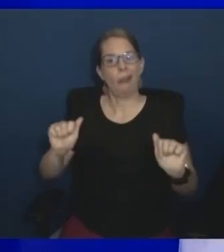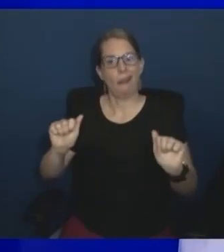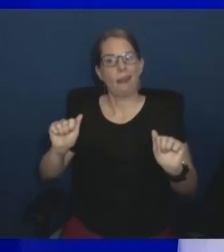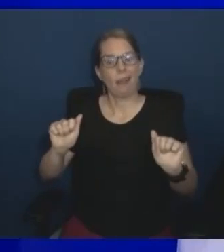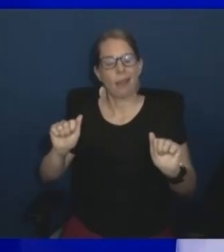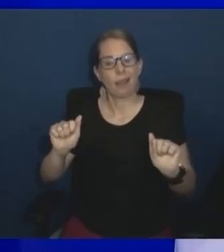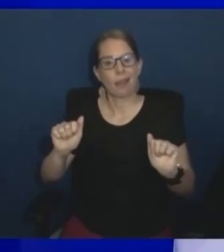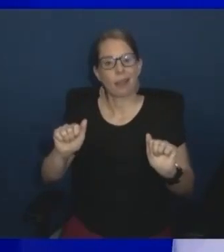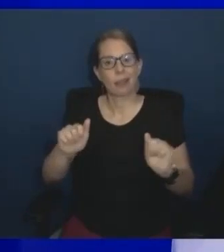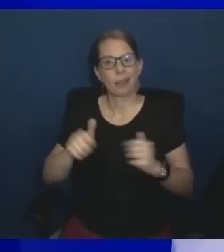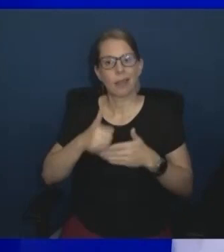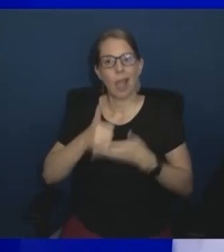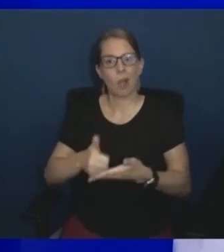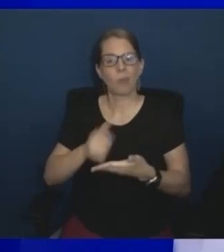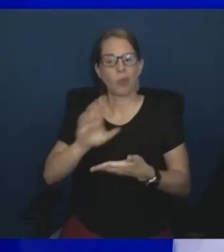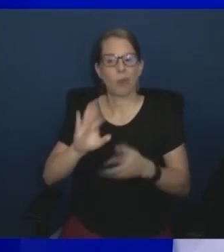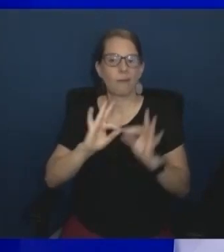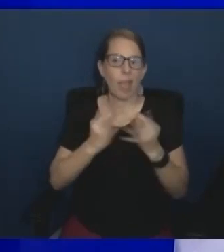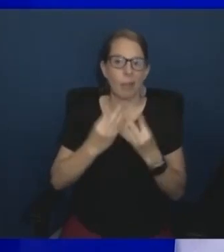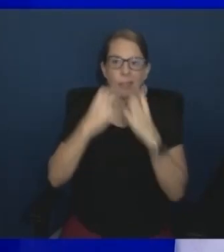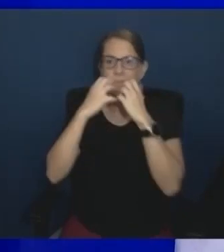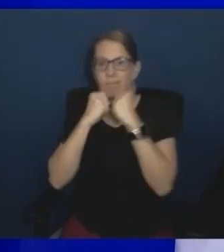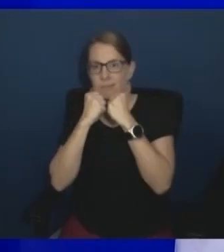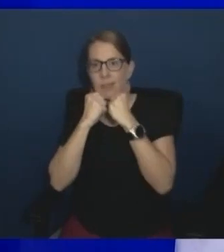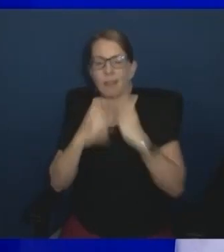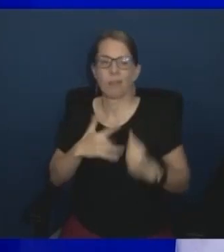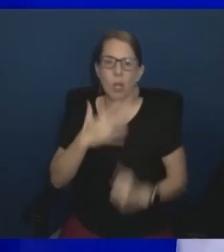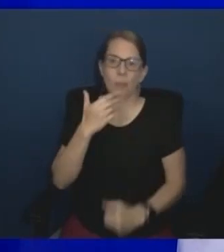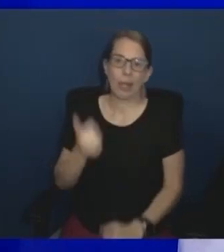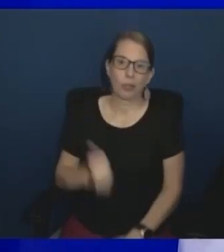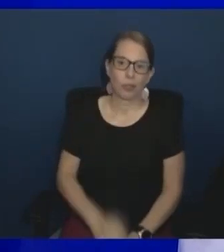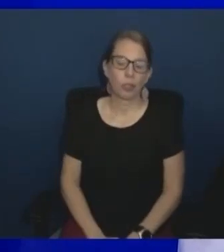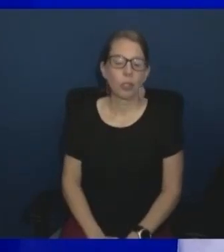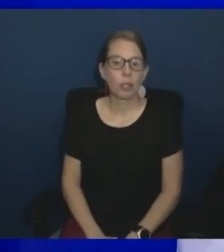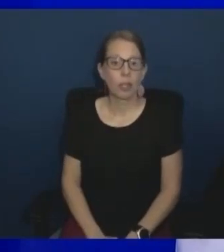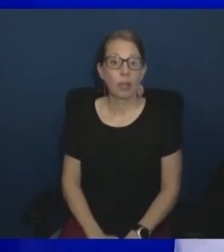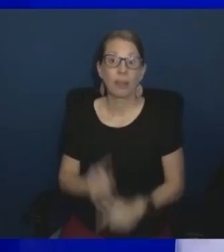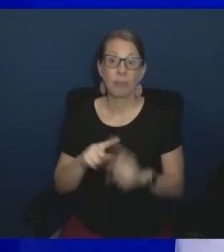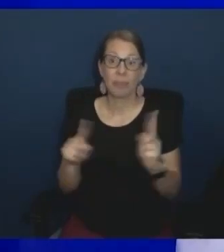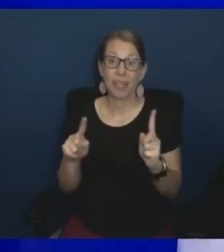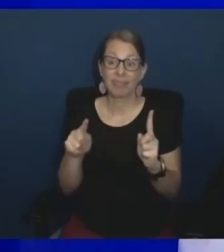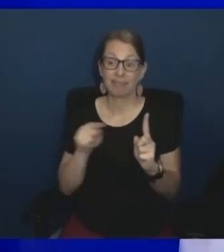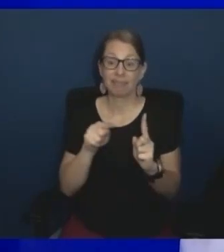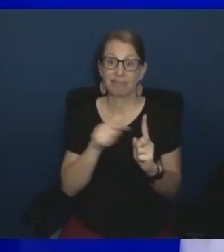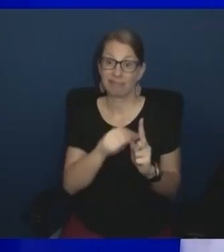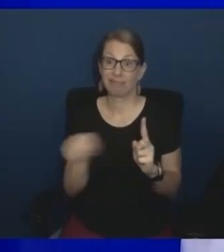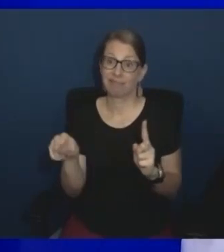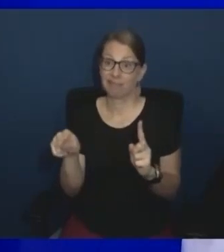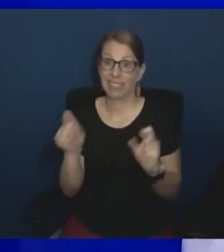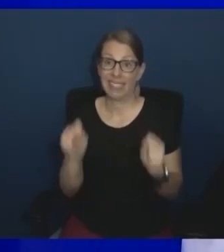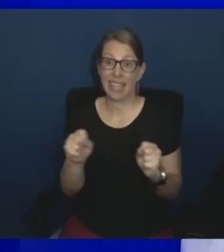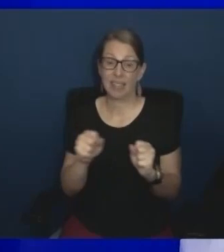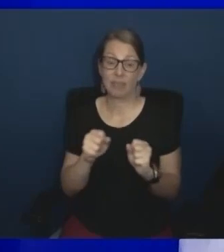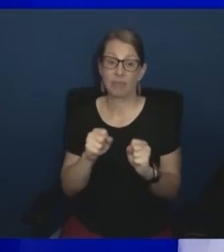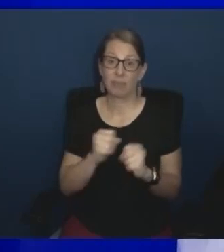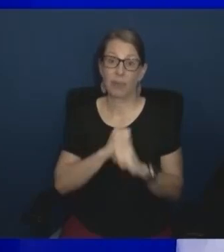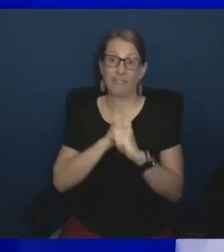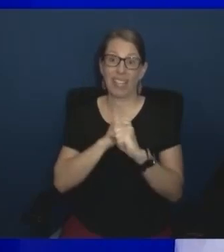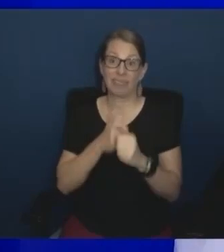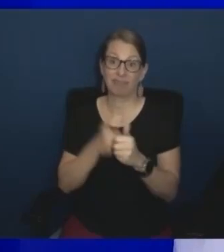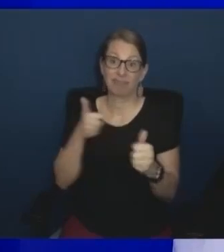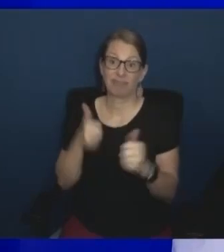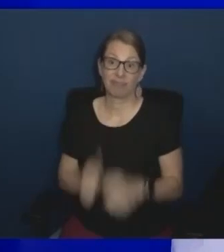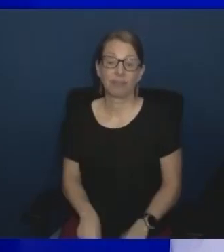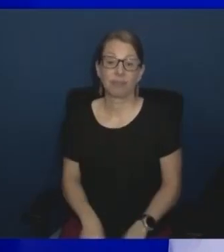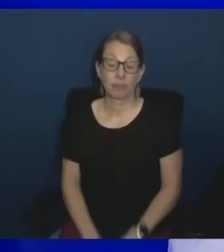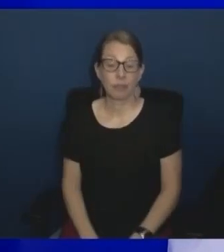loved ones feel better, but also understanding that a lot of this could have been prevented. And so really, hopefully nobody has to undergo that tragedy